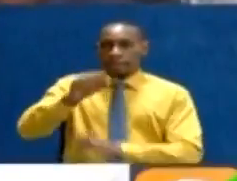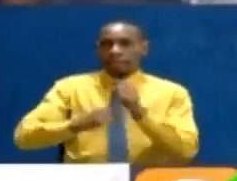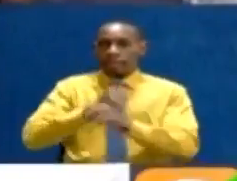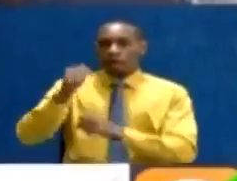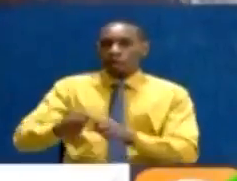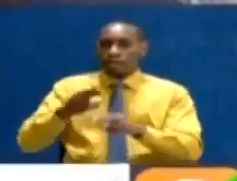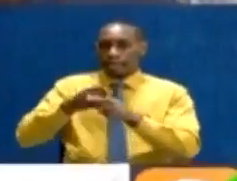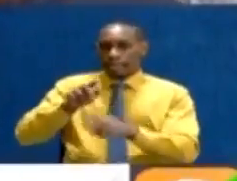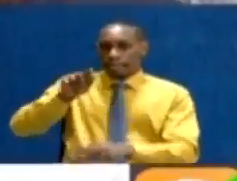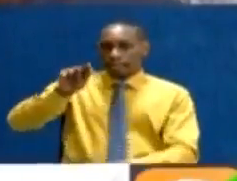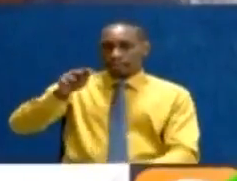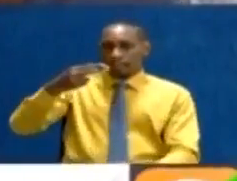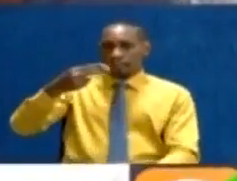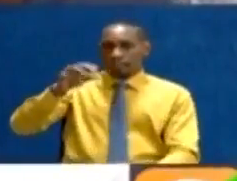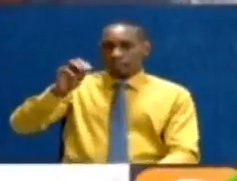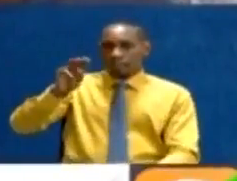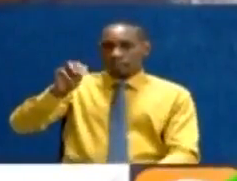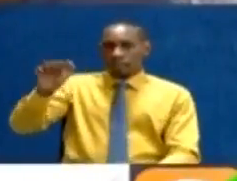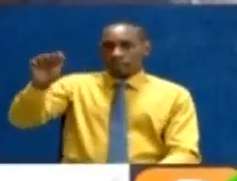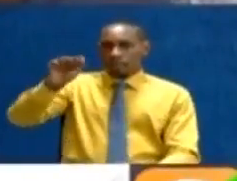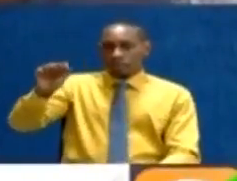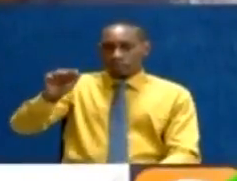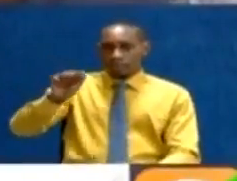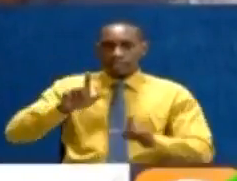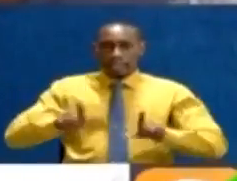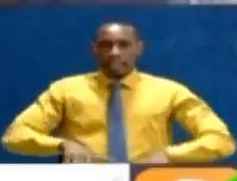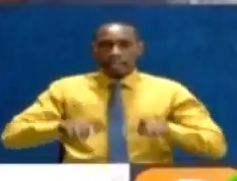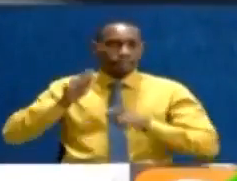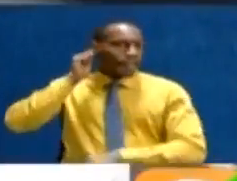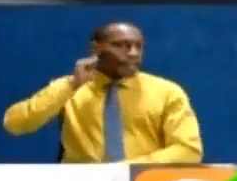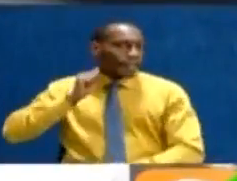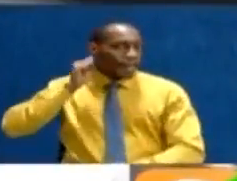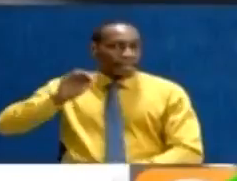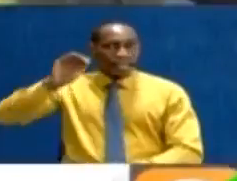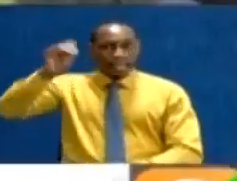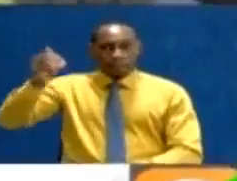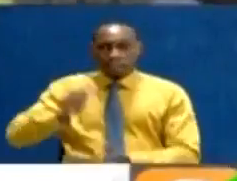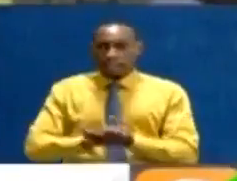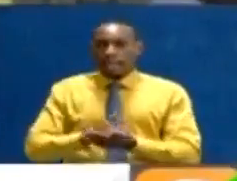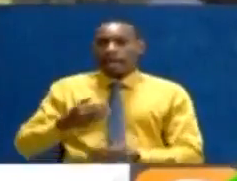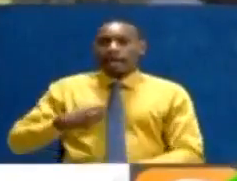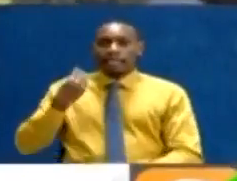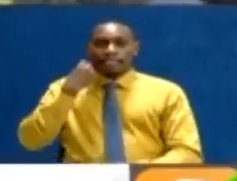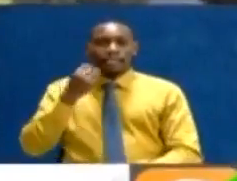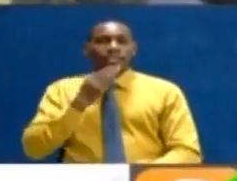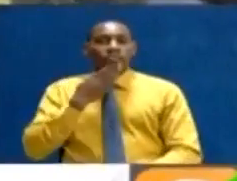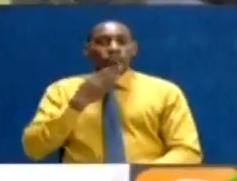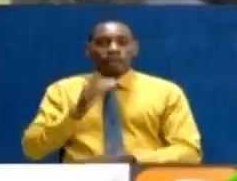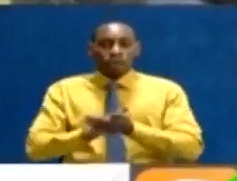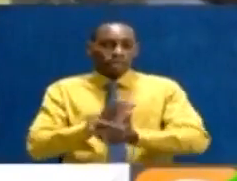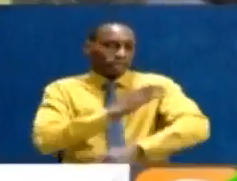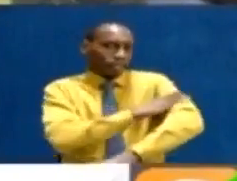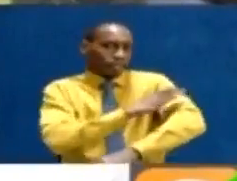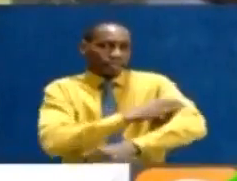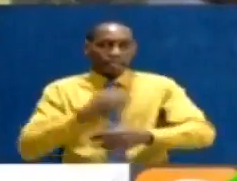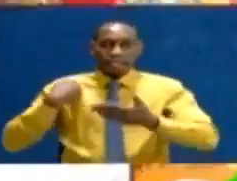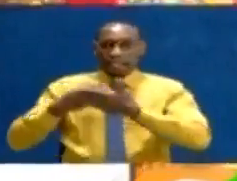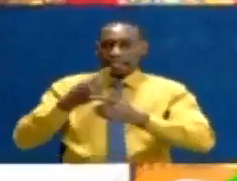45-year-old Thomas Nyandoro Kauzi, who lives in Surungai, Kapsabet, Nandi County, has been living with diabetes and hypertension